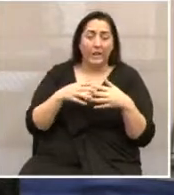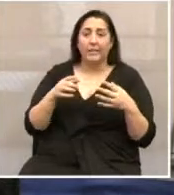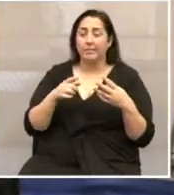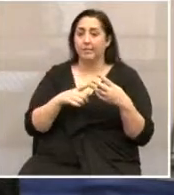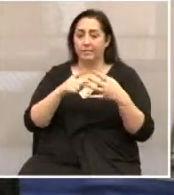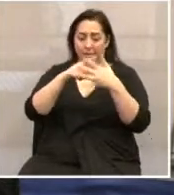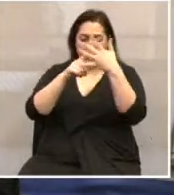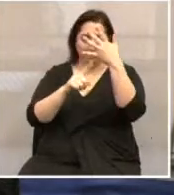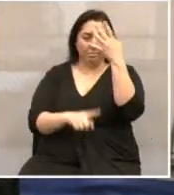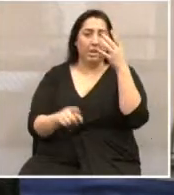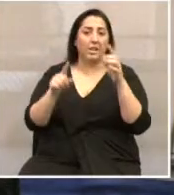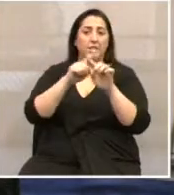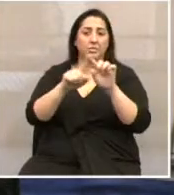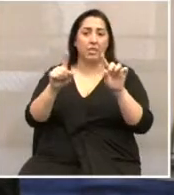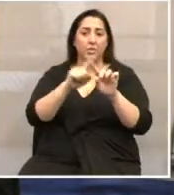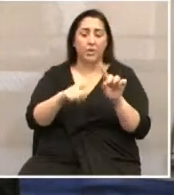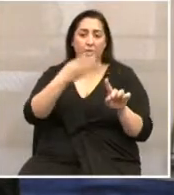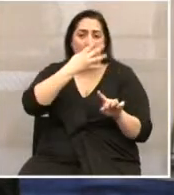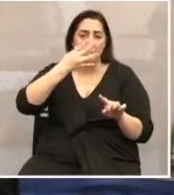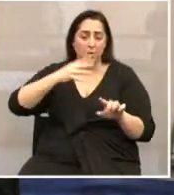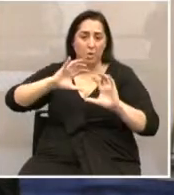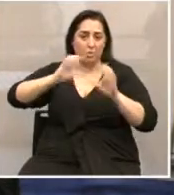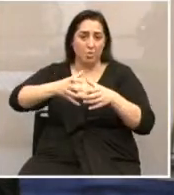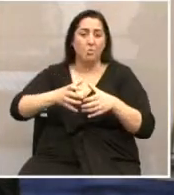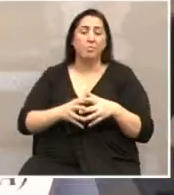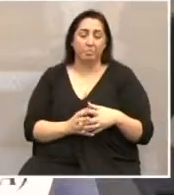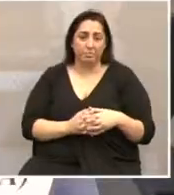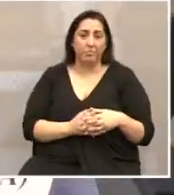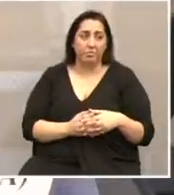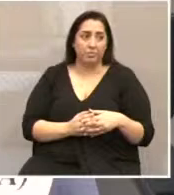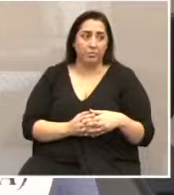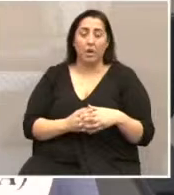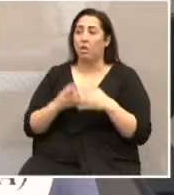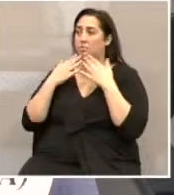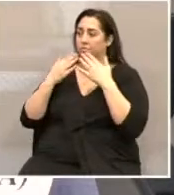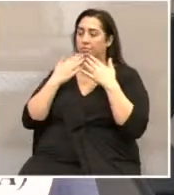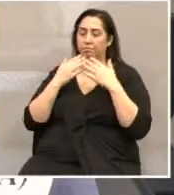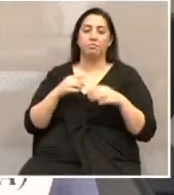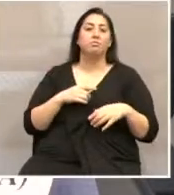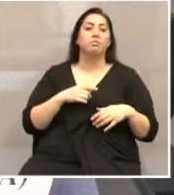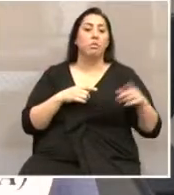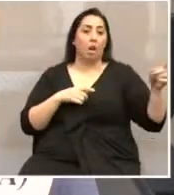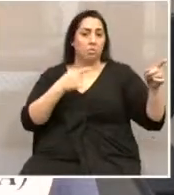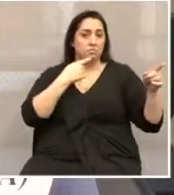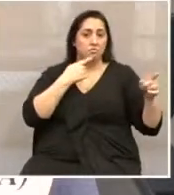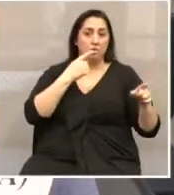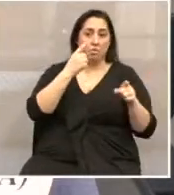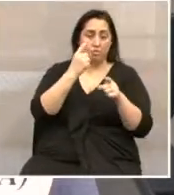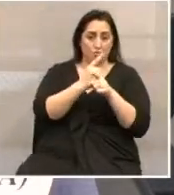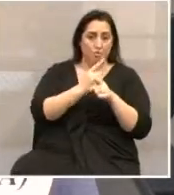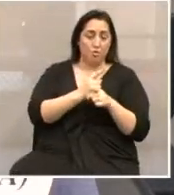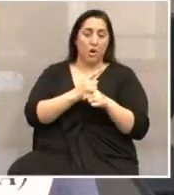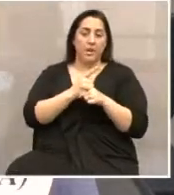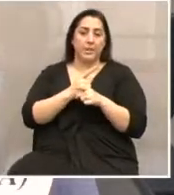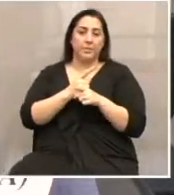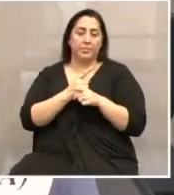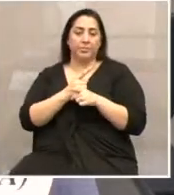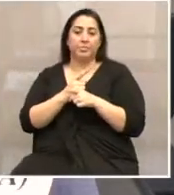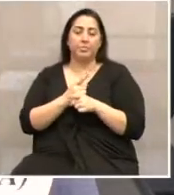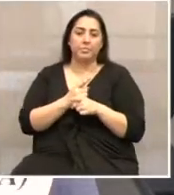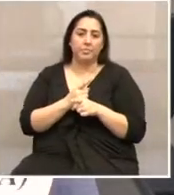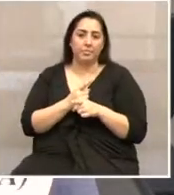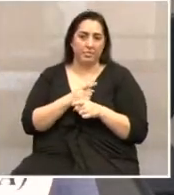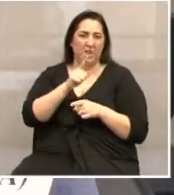understand where this coordination is coming from. Well, thank you. And Mr. Chairman, you said it right at the outset in your